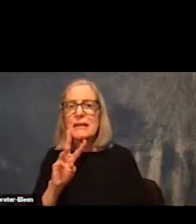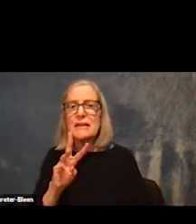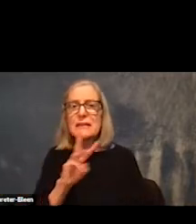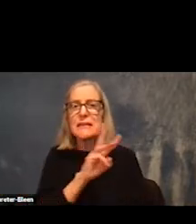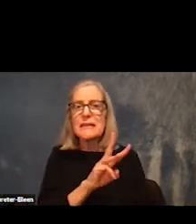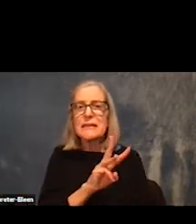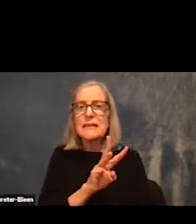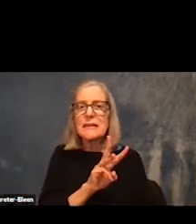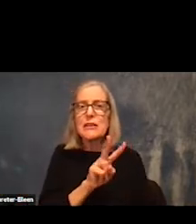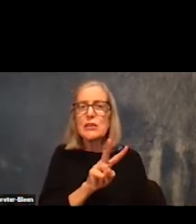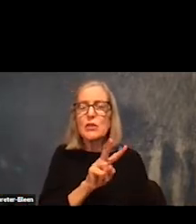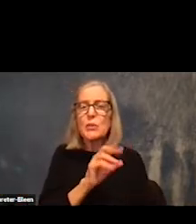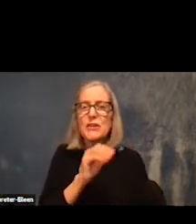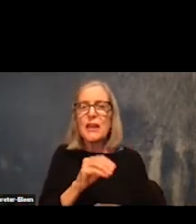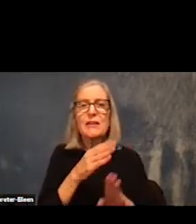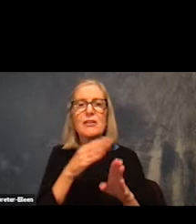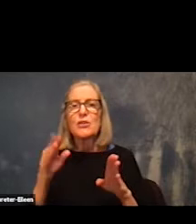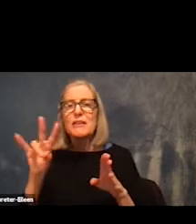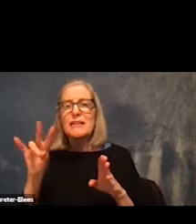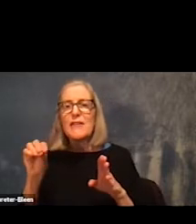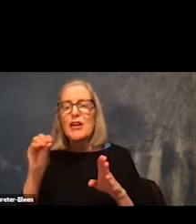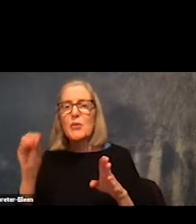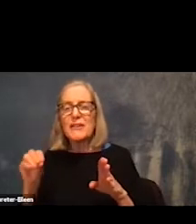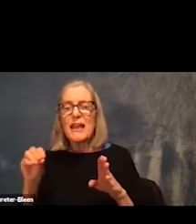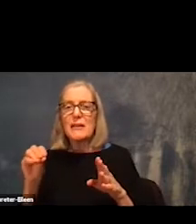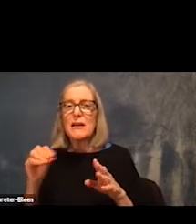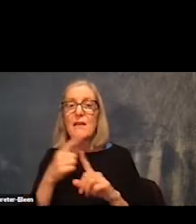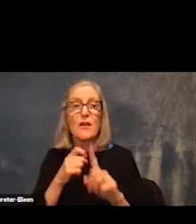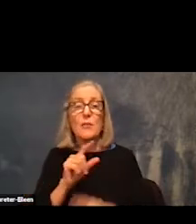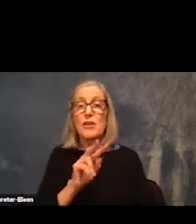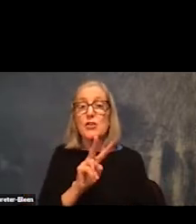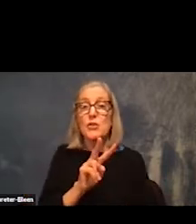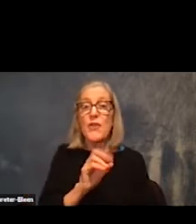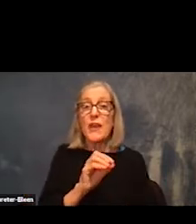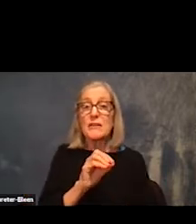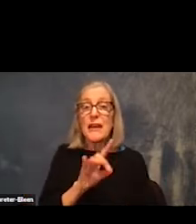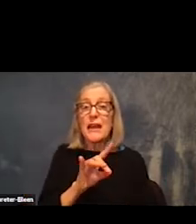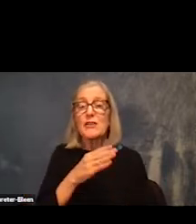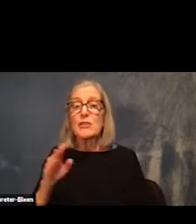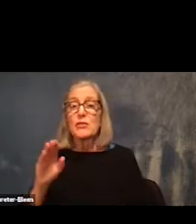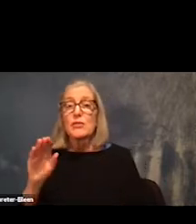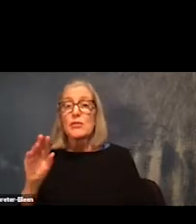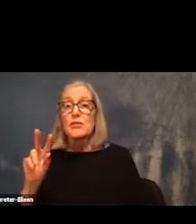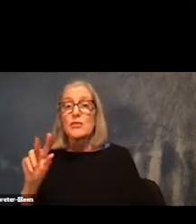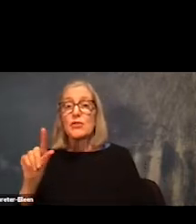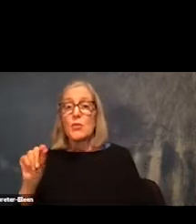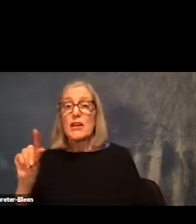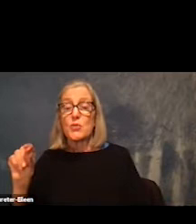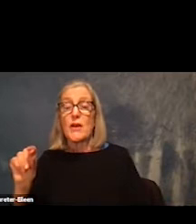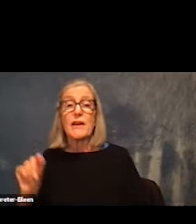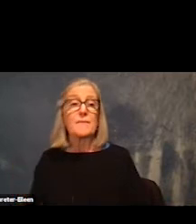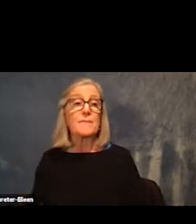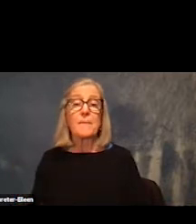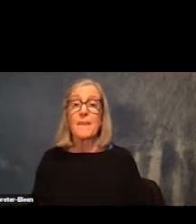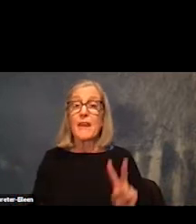70% employment rate from 2008 to 2020. 2008 was the first year that national data